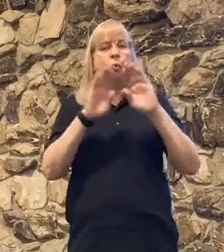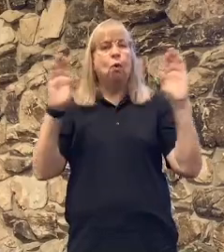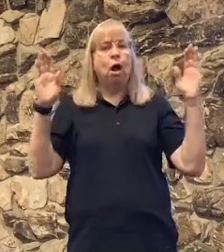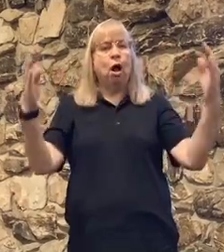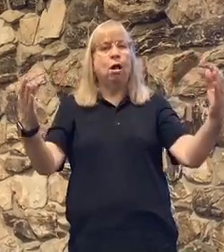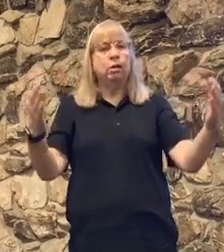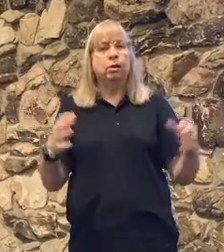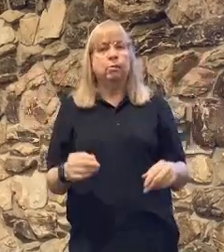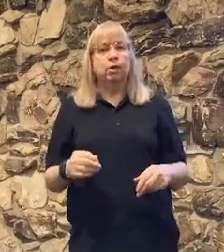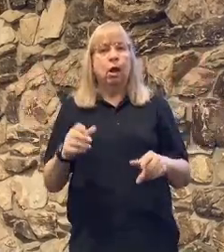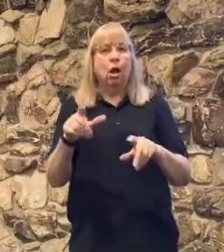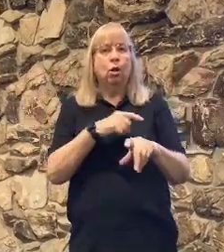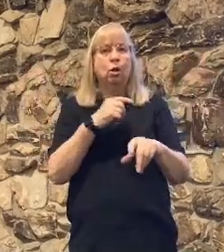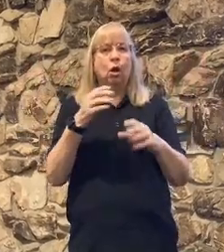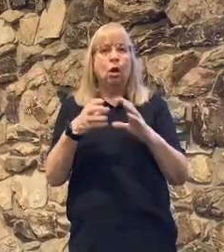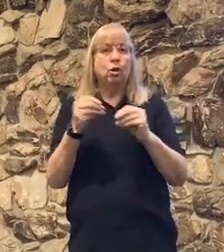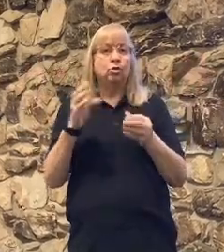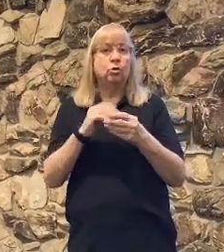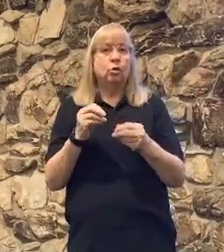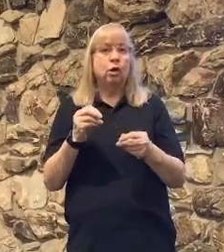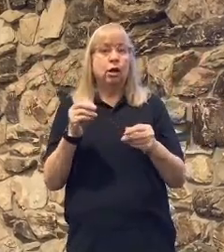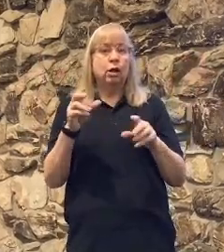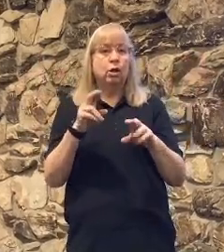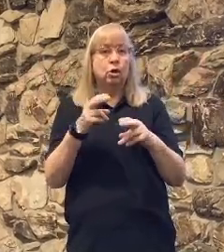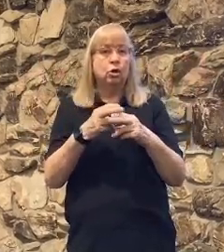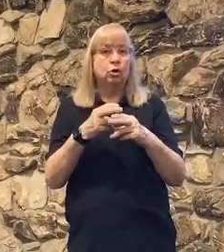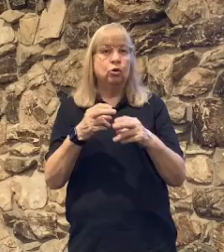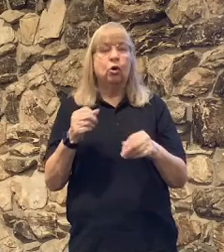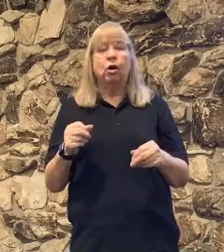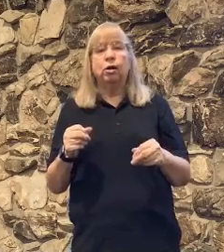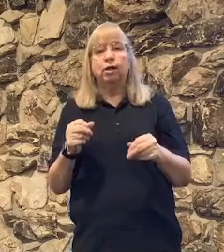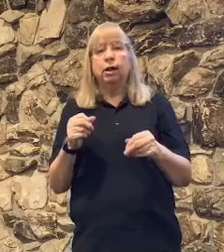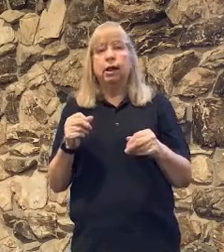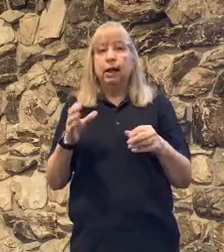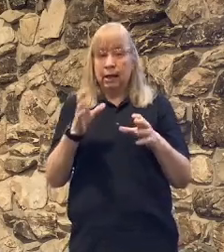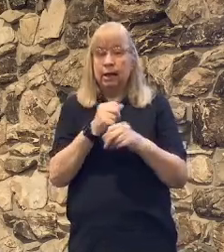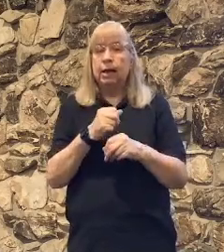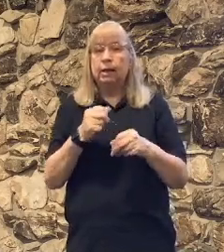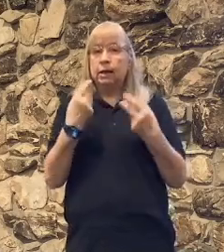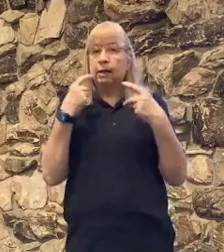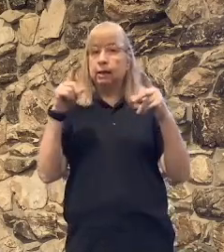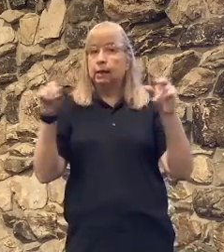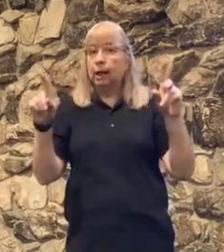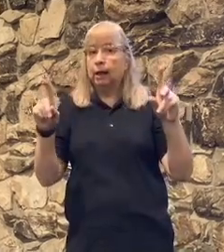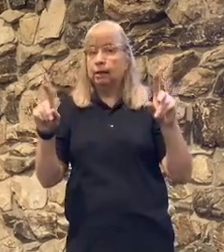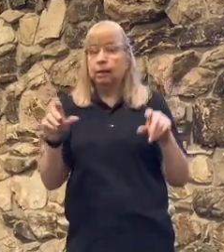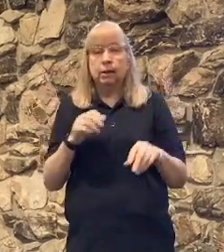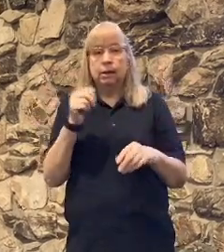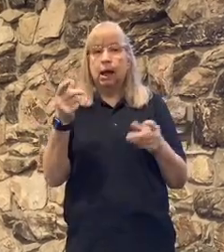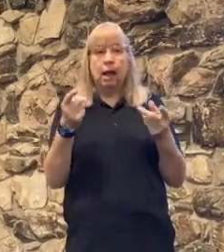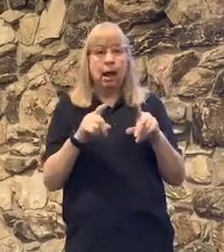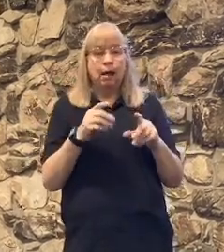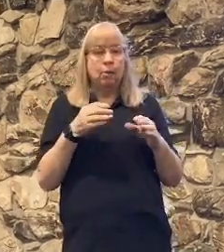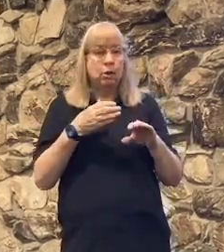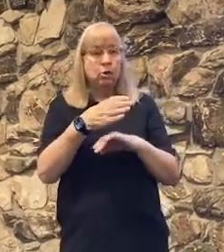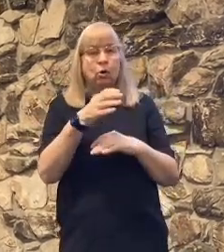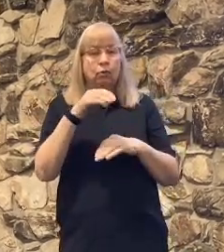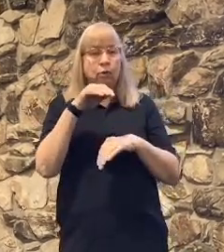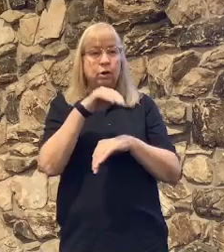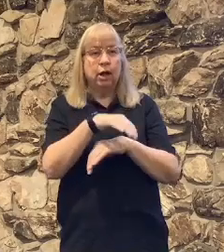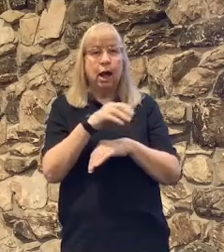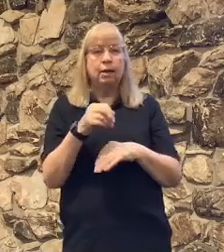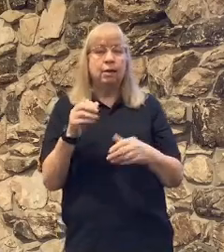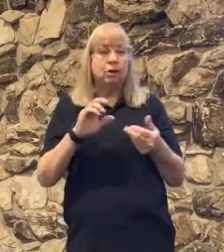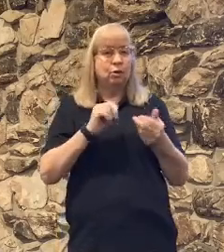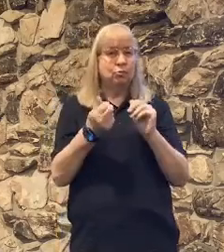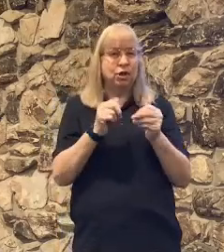And long story short, he gets the walls accomplished. But it's a battle. It doesn't happen overnight. There are challenges along